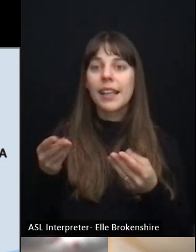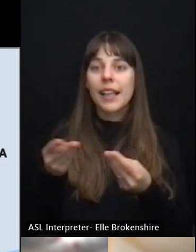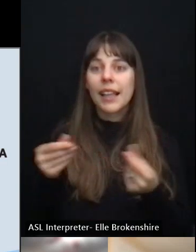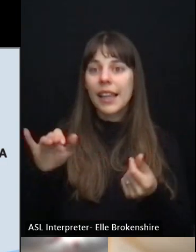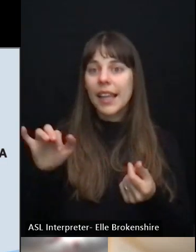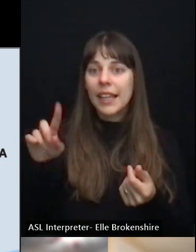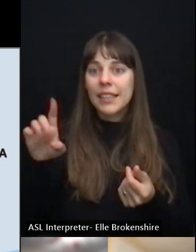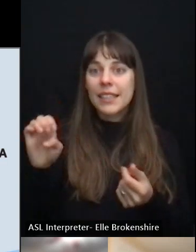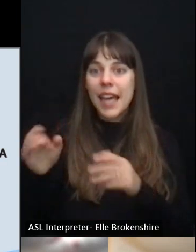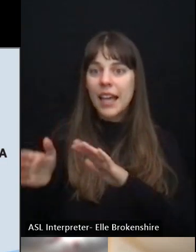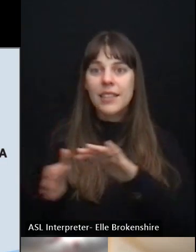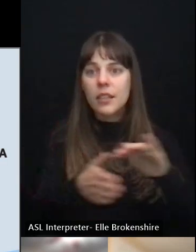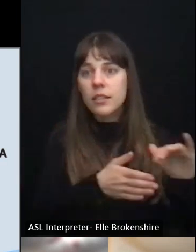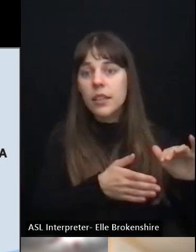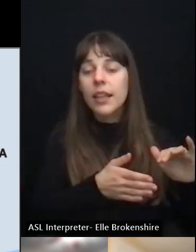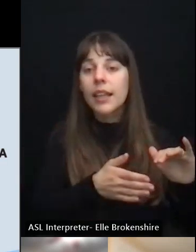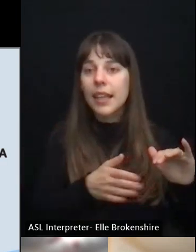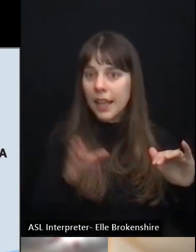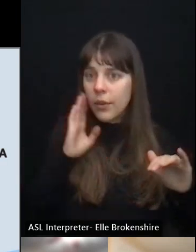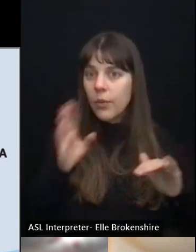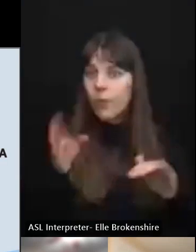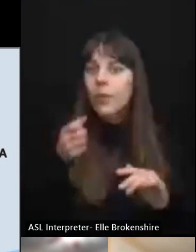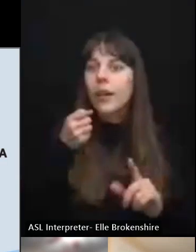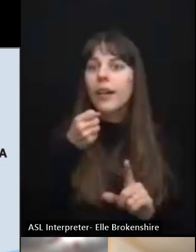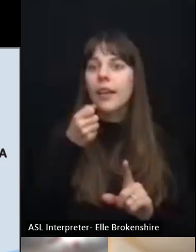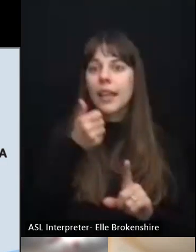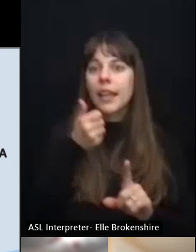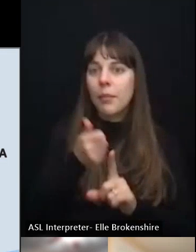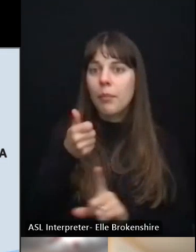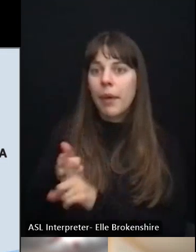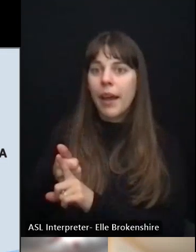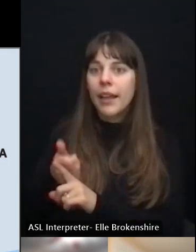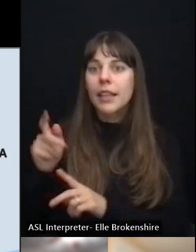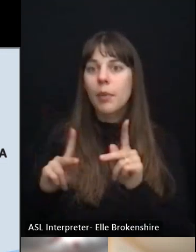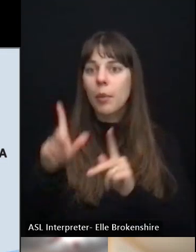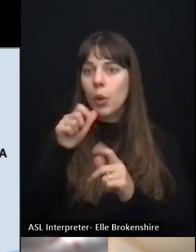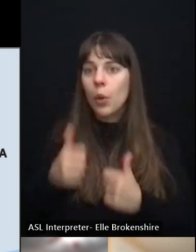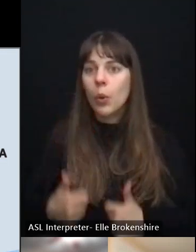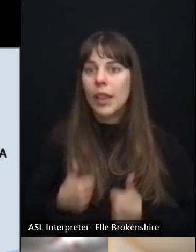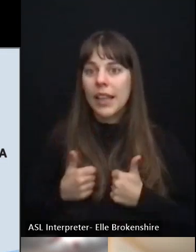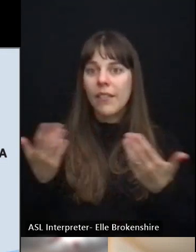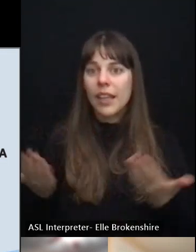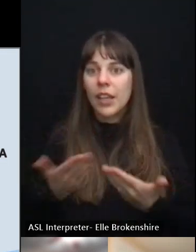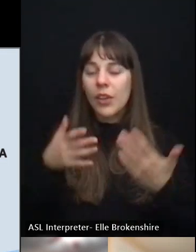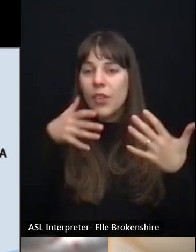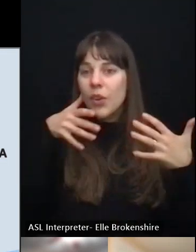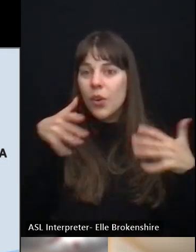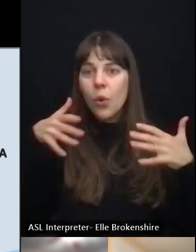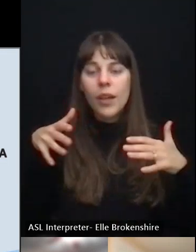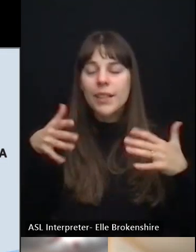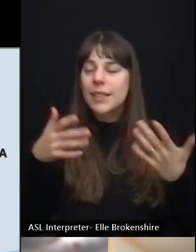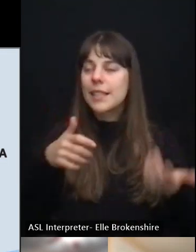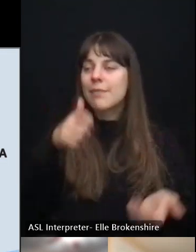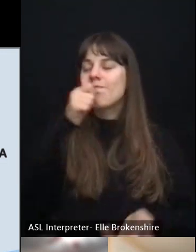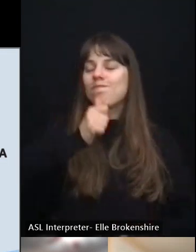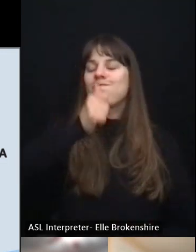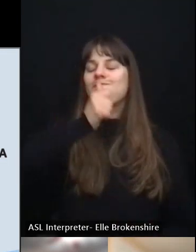aside, it does impact the people living here. The noise is kind of unbearable.